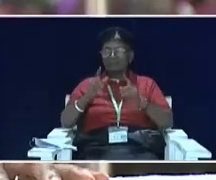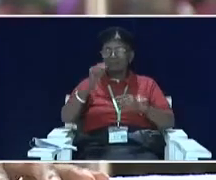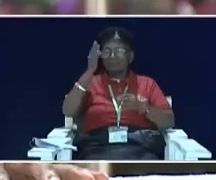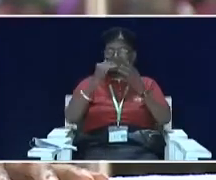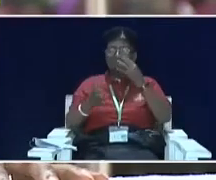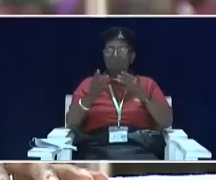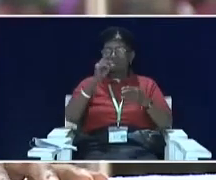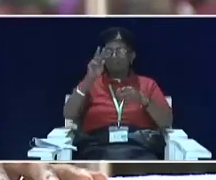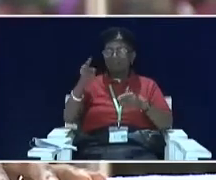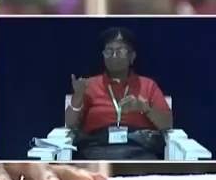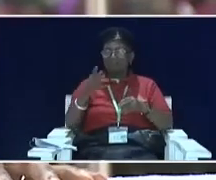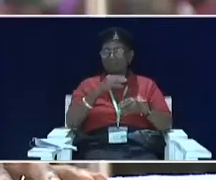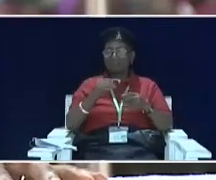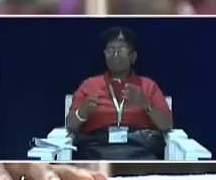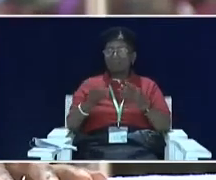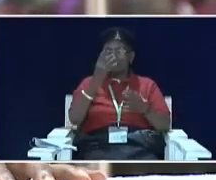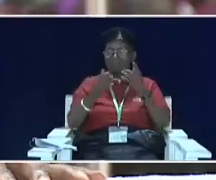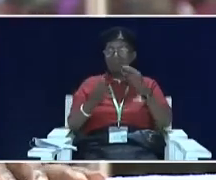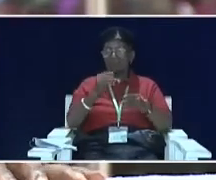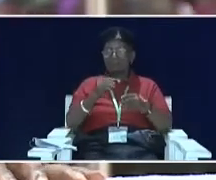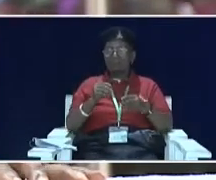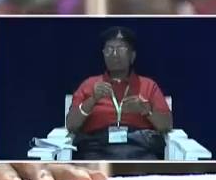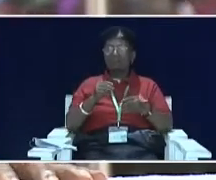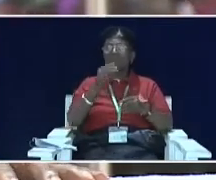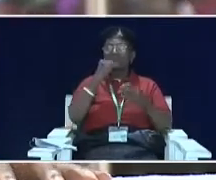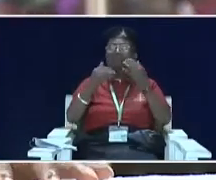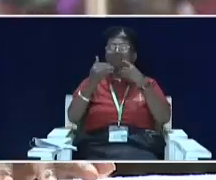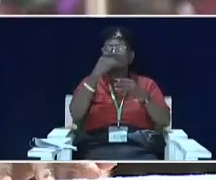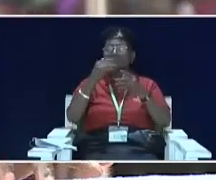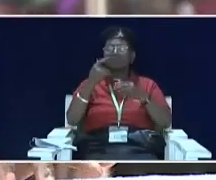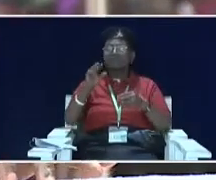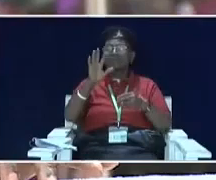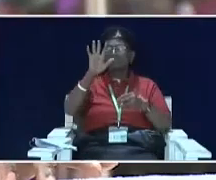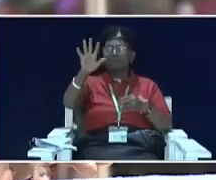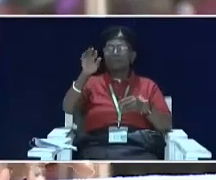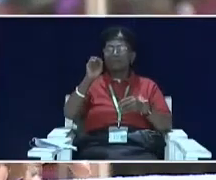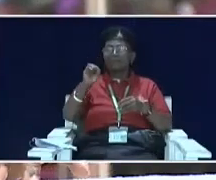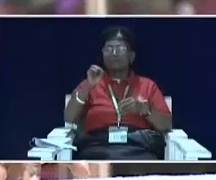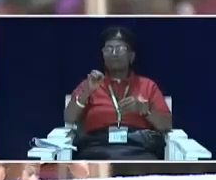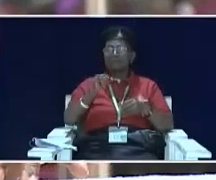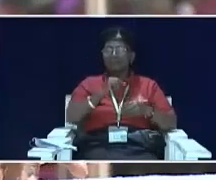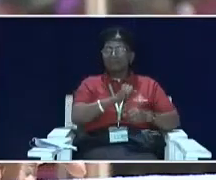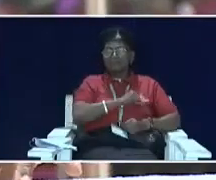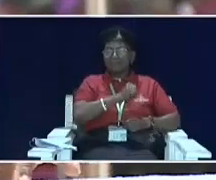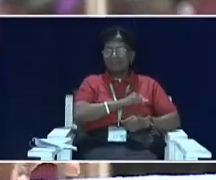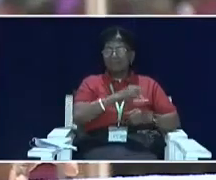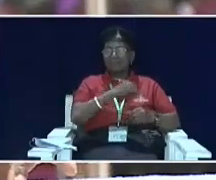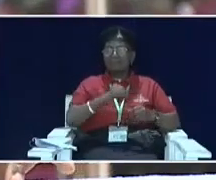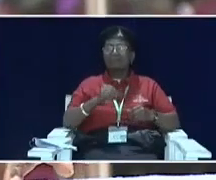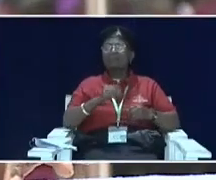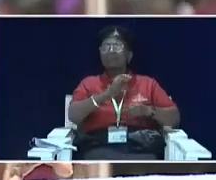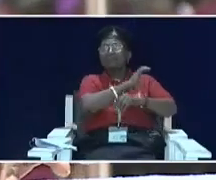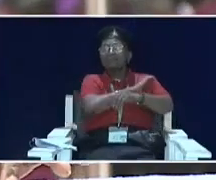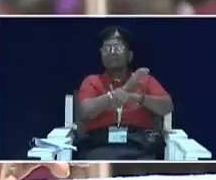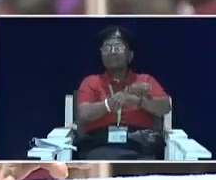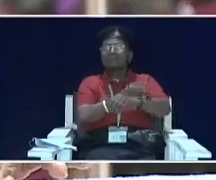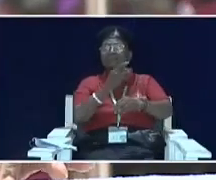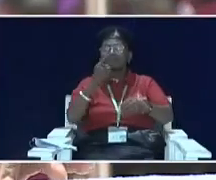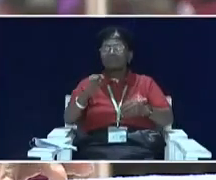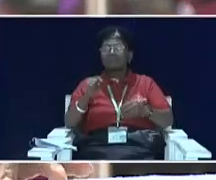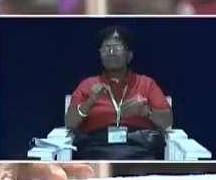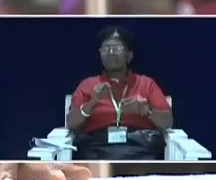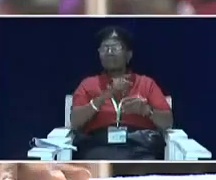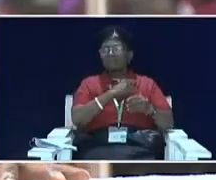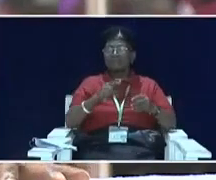And fire consumed the 50 soldiers and their captain. The king waited, didn't see the